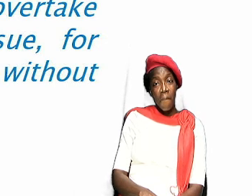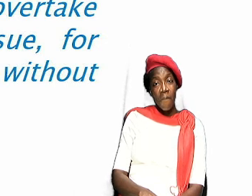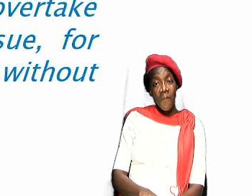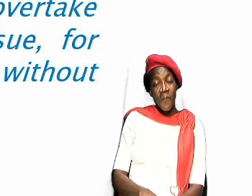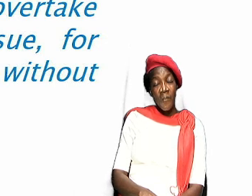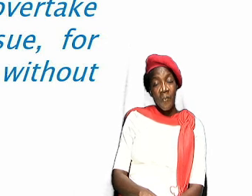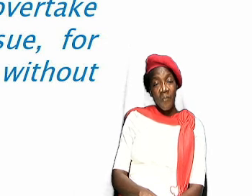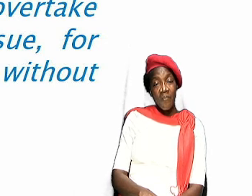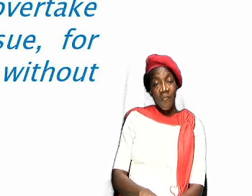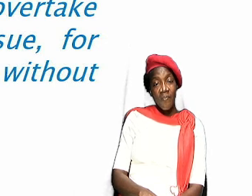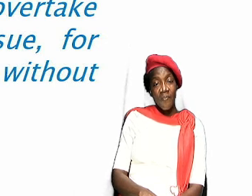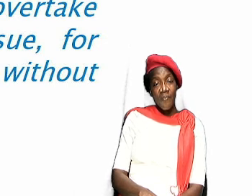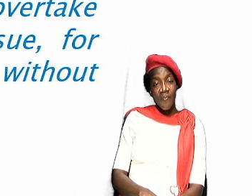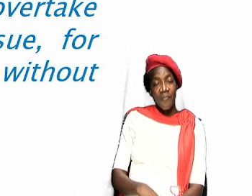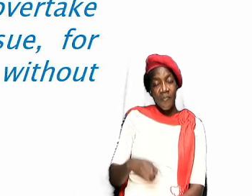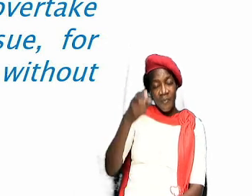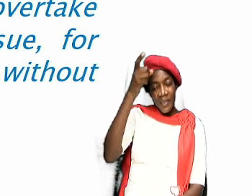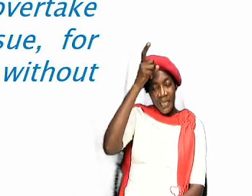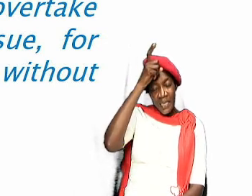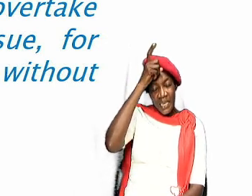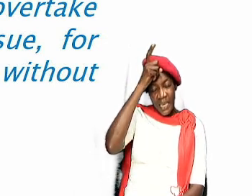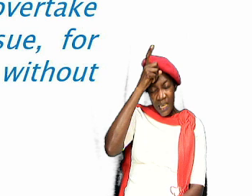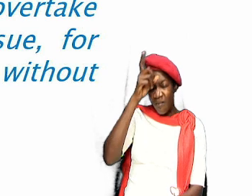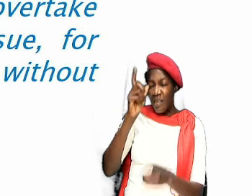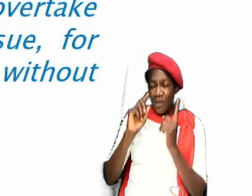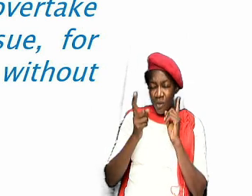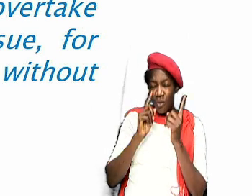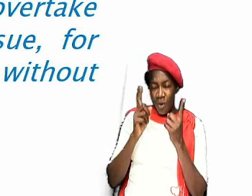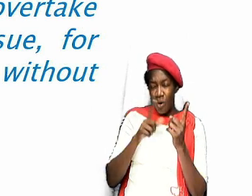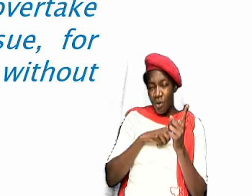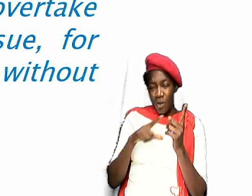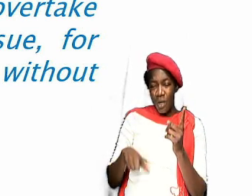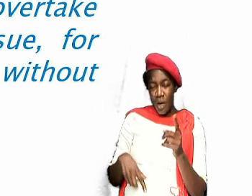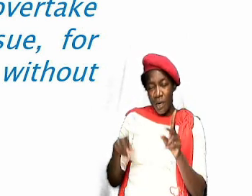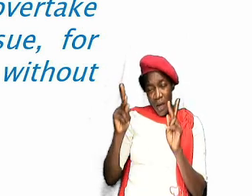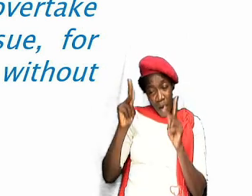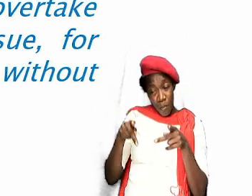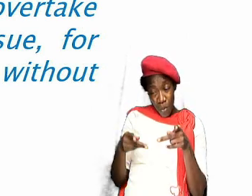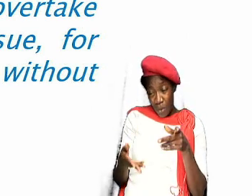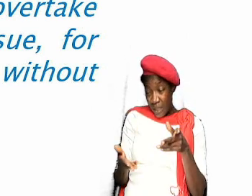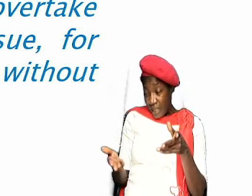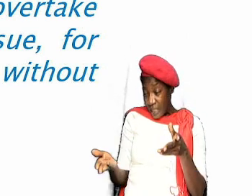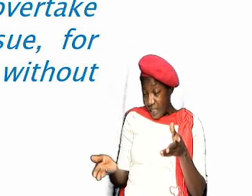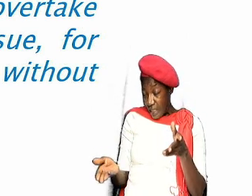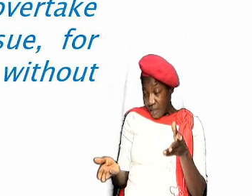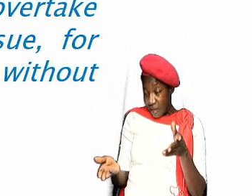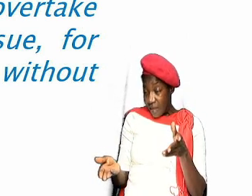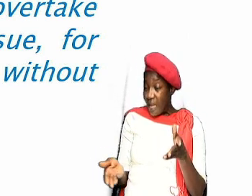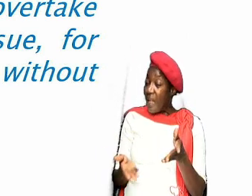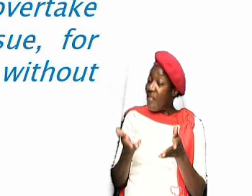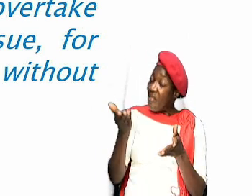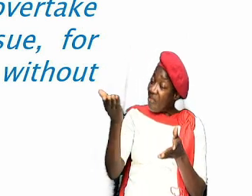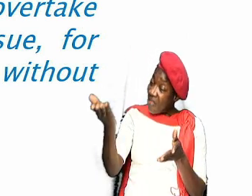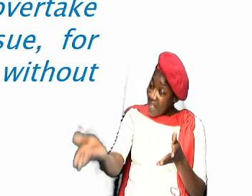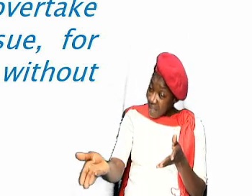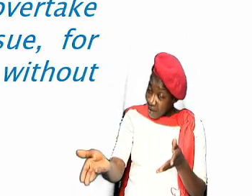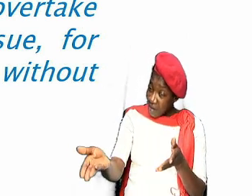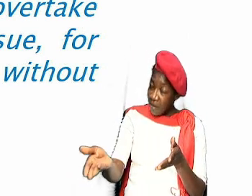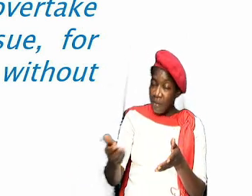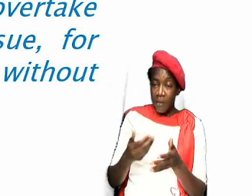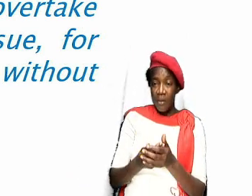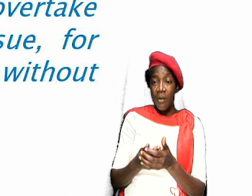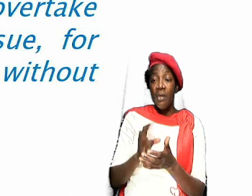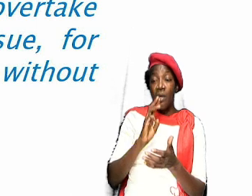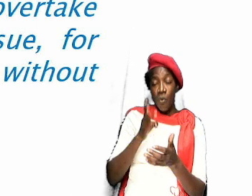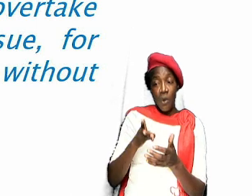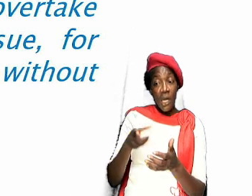David talked to the Lord, put the details there. Will Saul